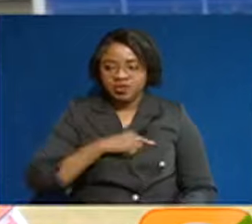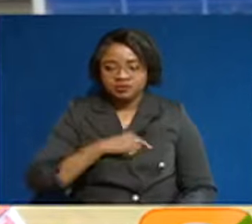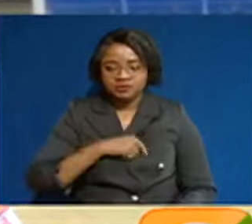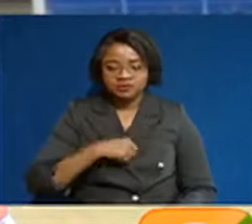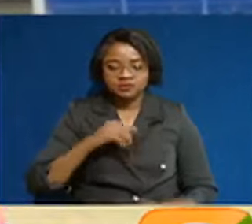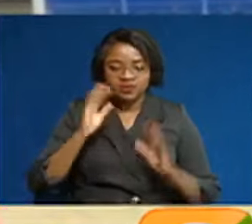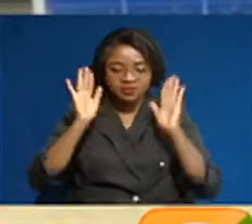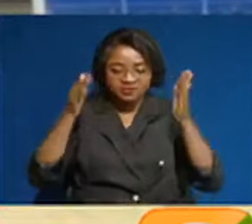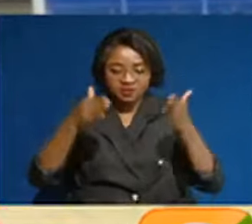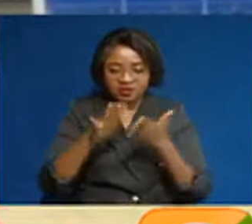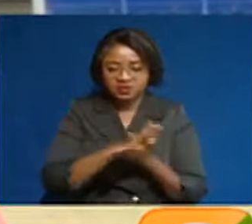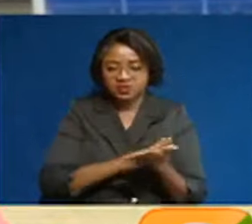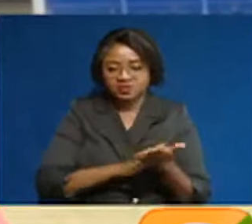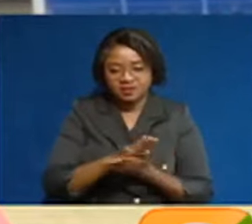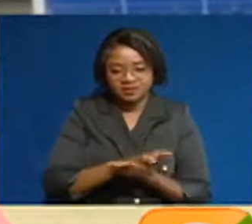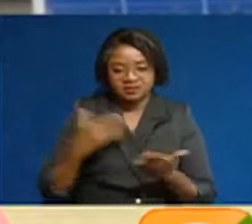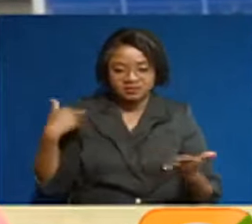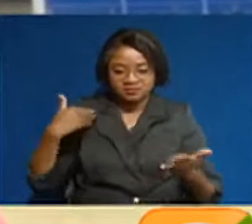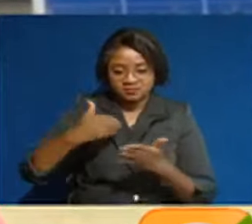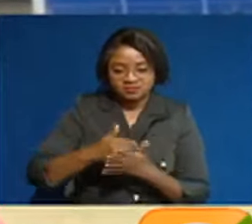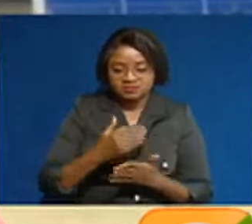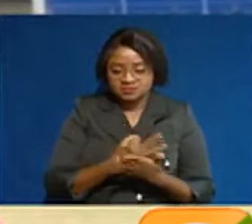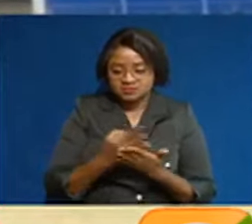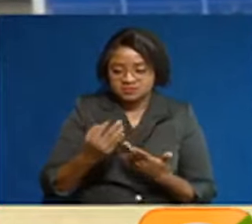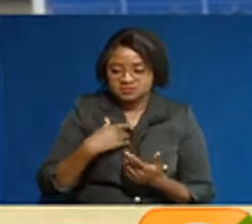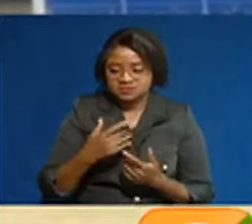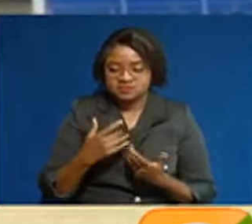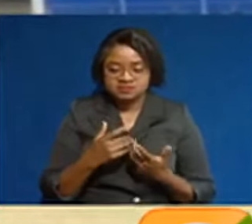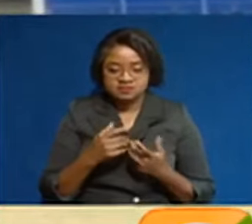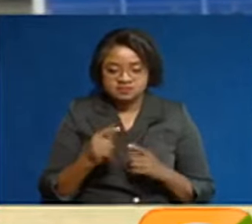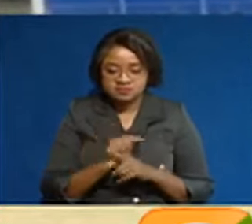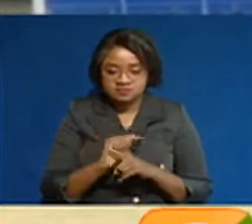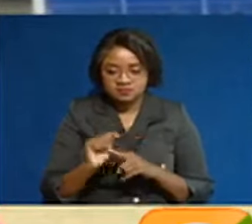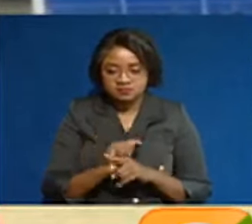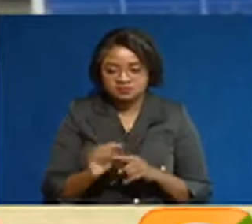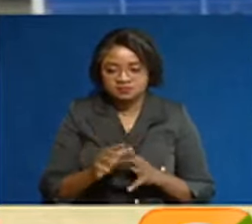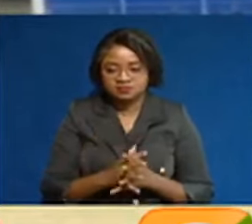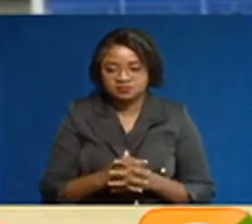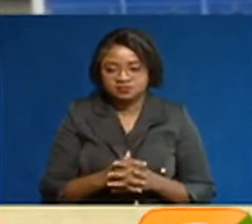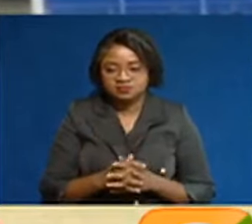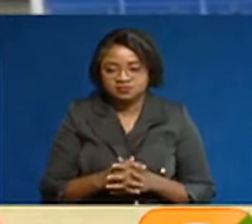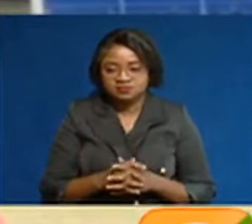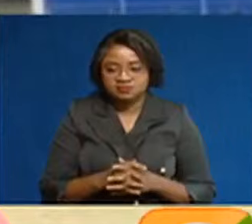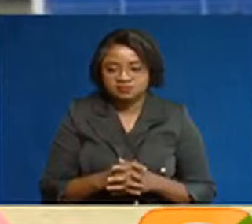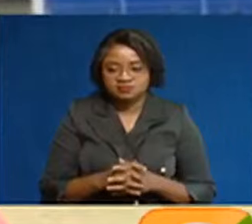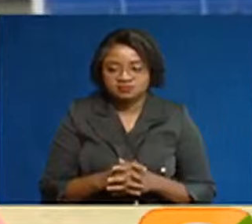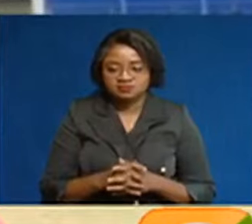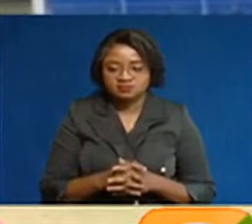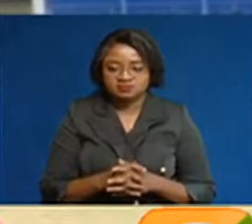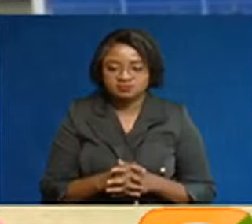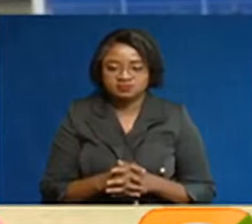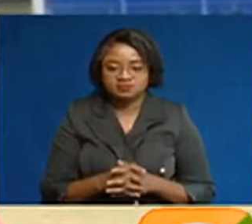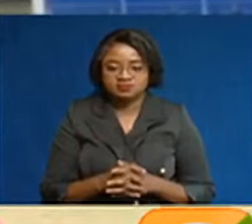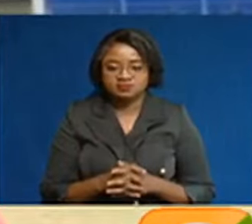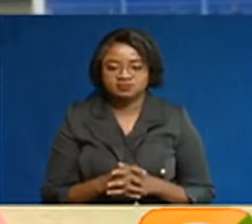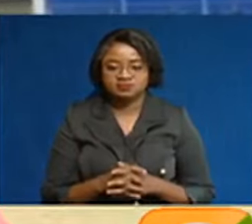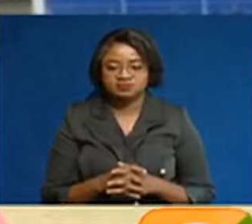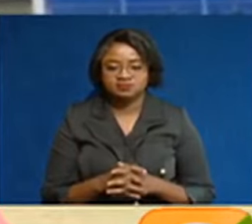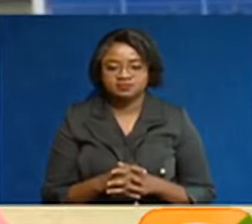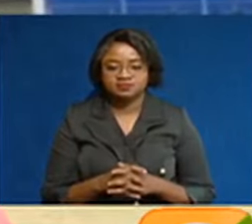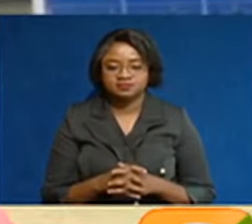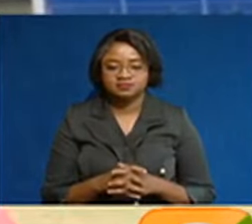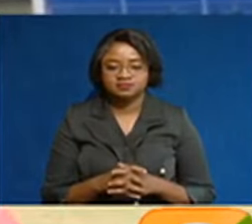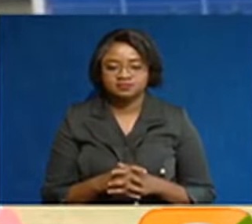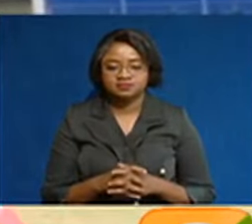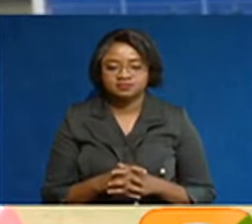we've been really drilling the boys hard on certain areas of the game in terms of our attack and defense frameworks. So we've